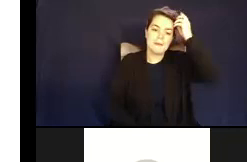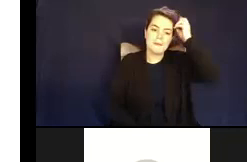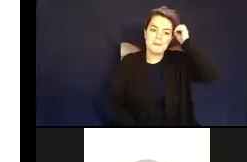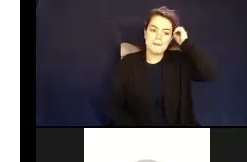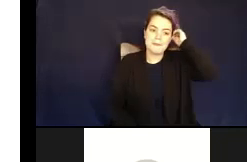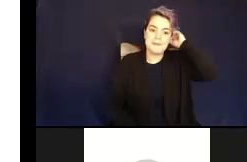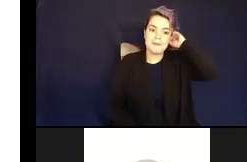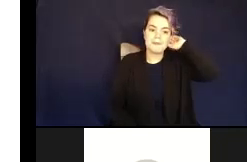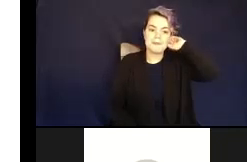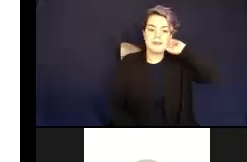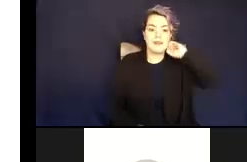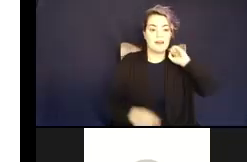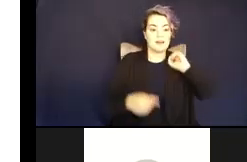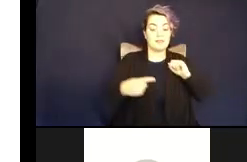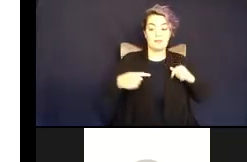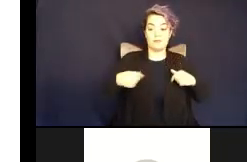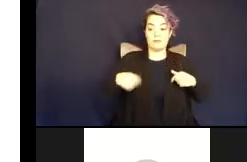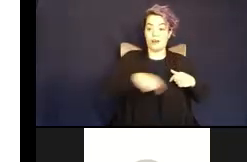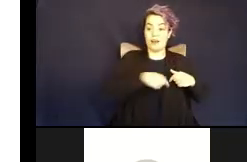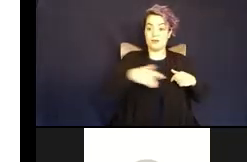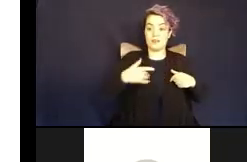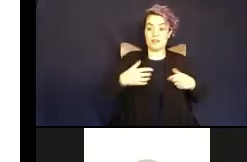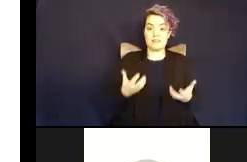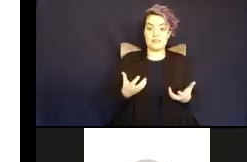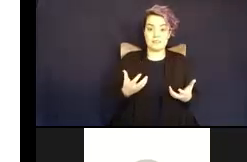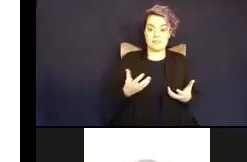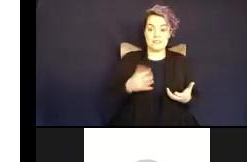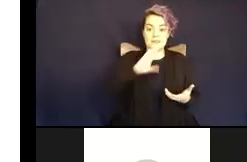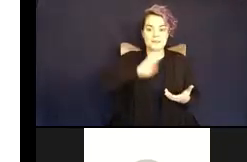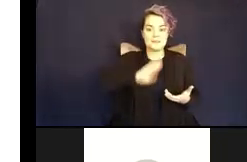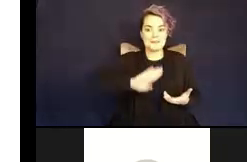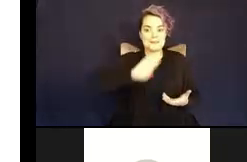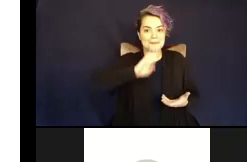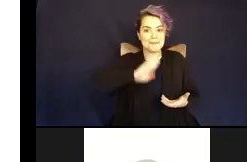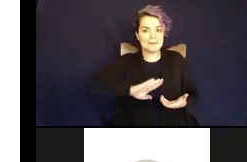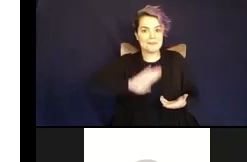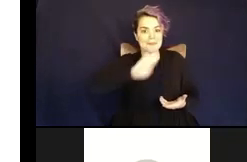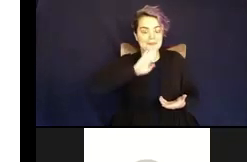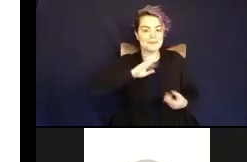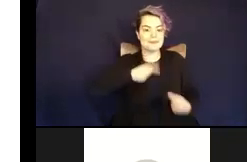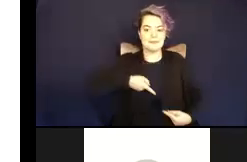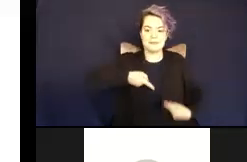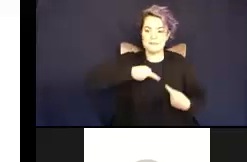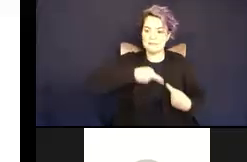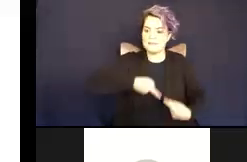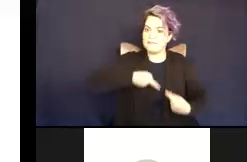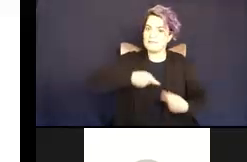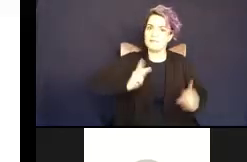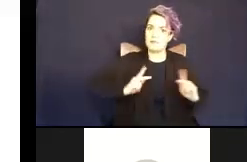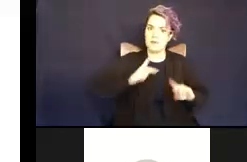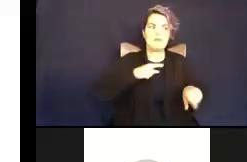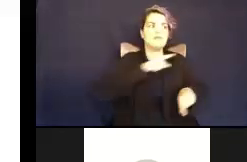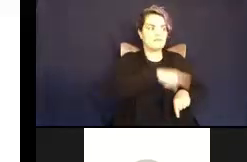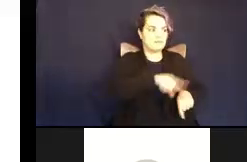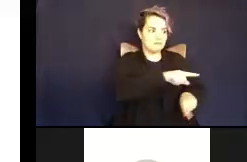found this difficult to watch in our existing Olmstead cases. And, we had people dying